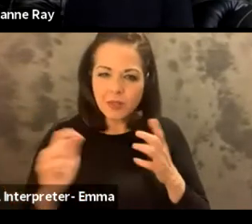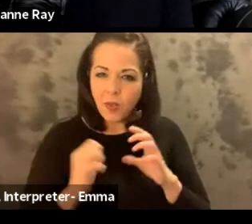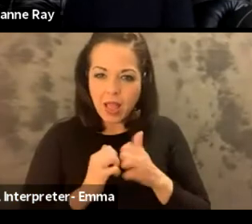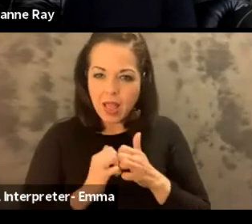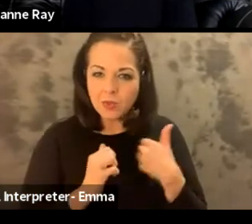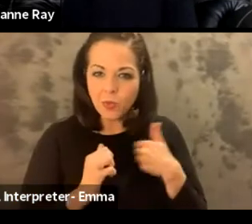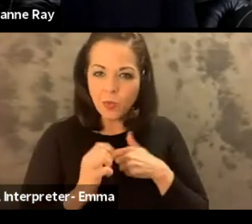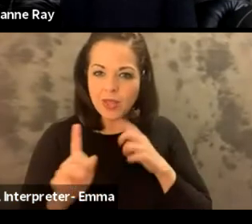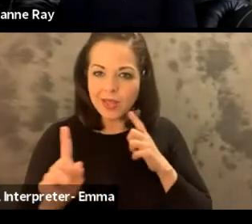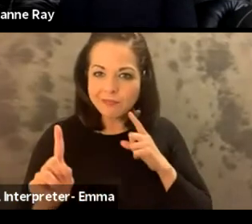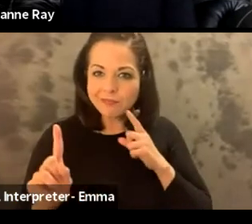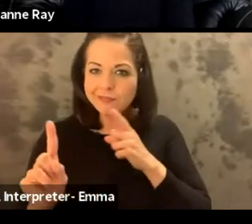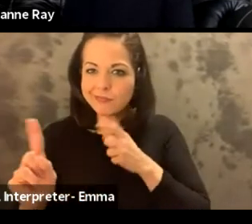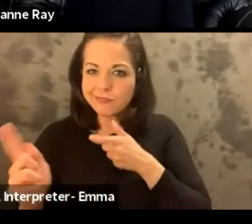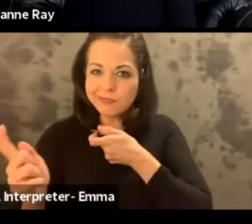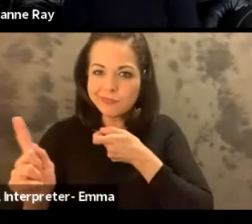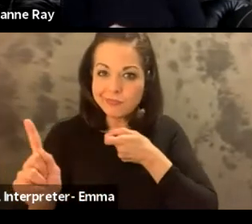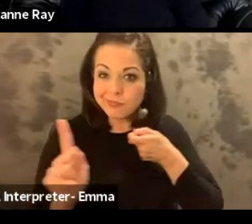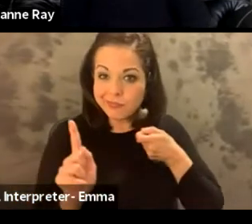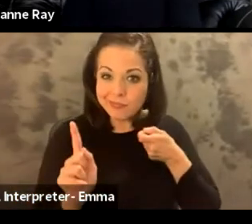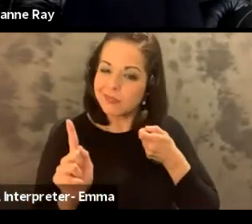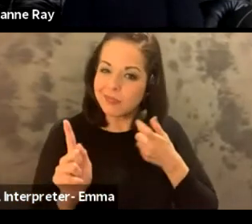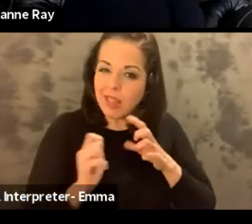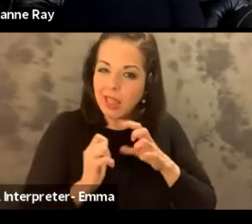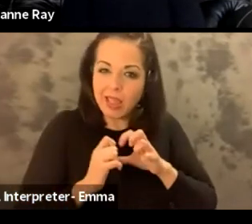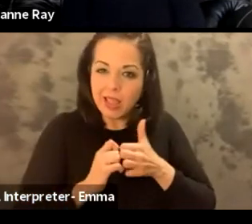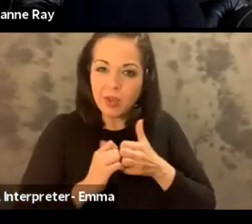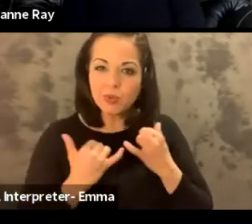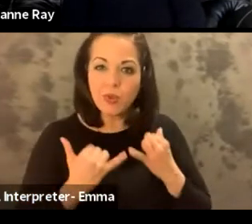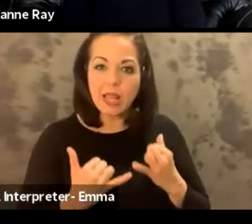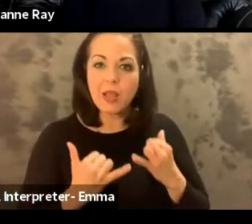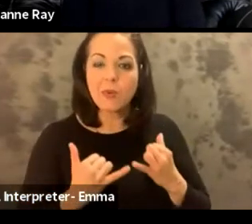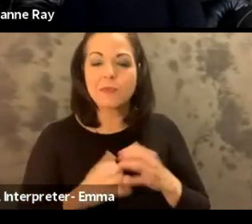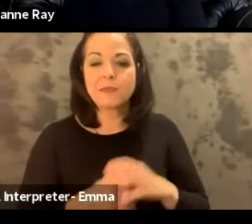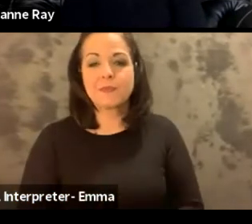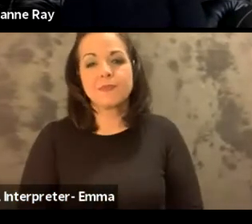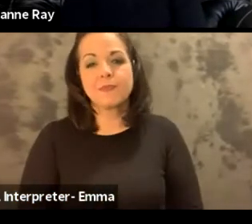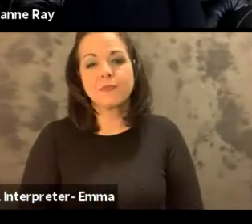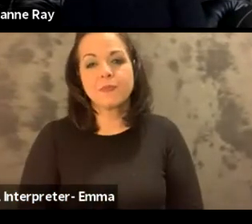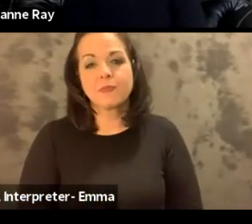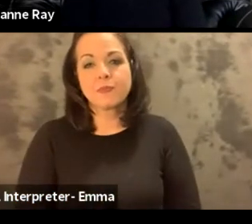grab the strings or the reins of now?